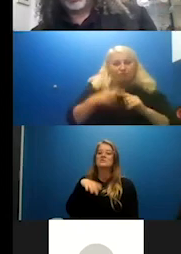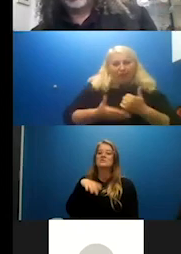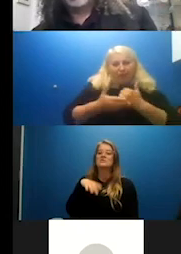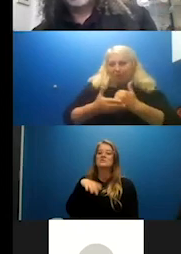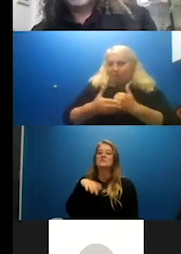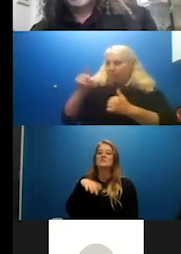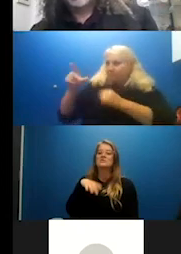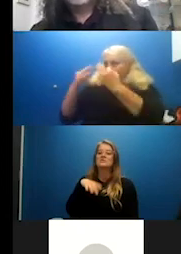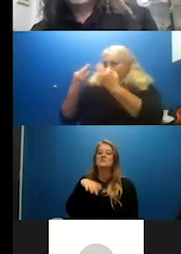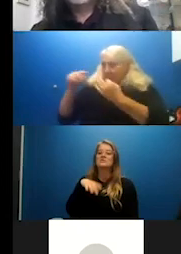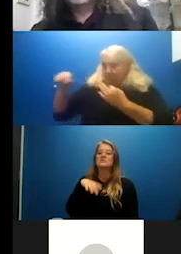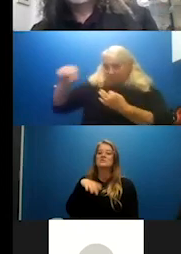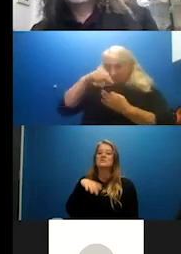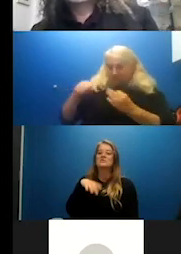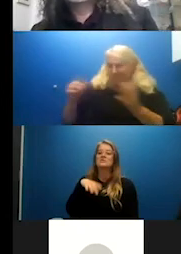be.